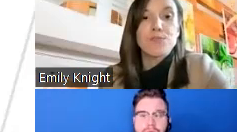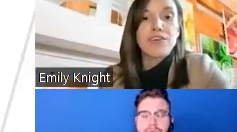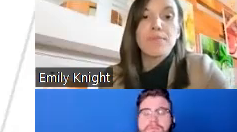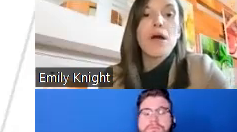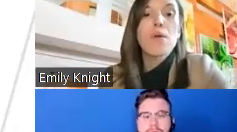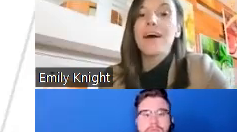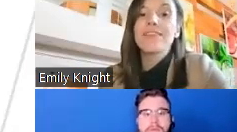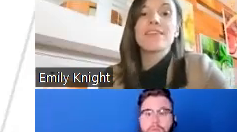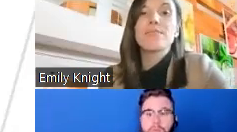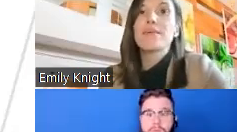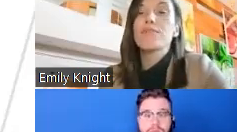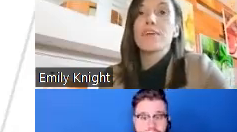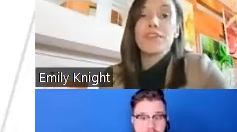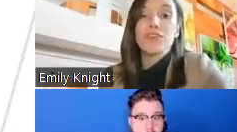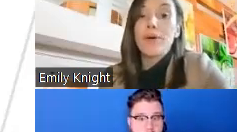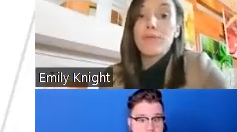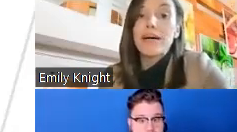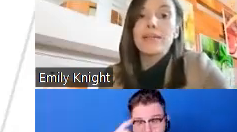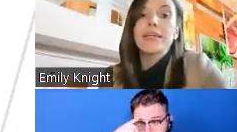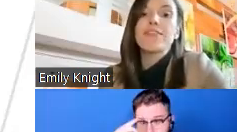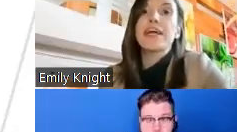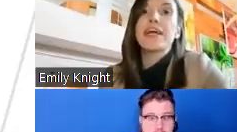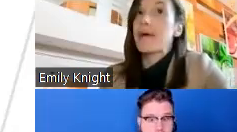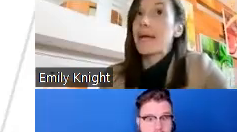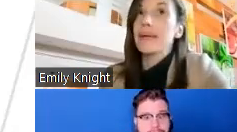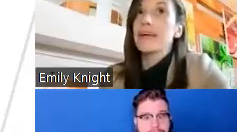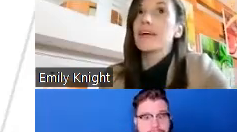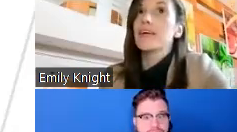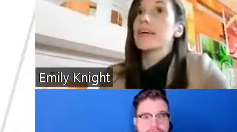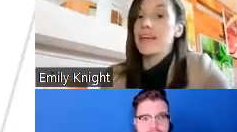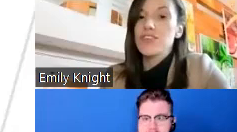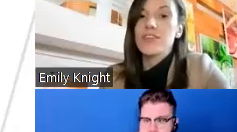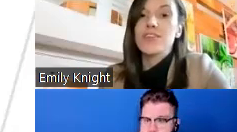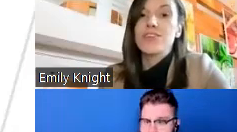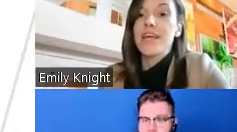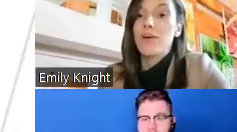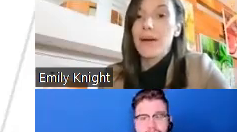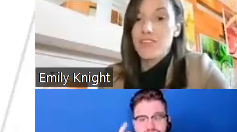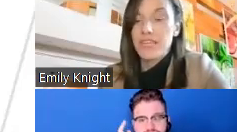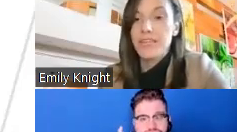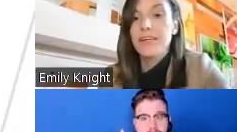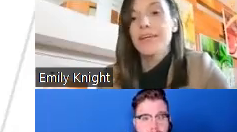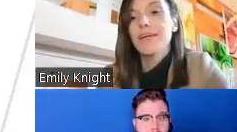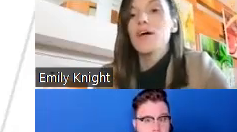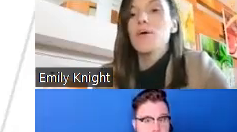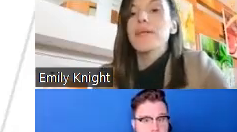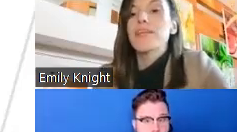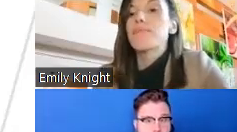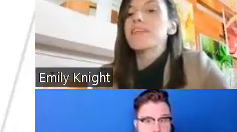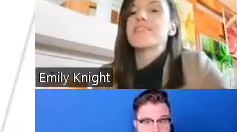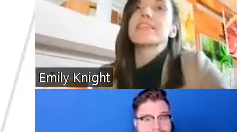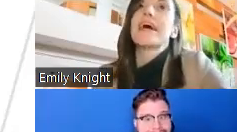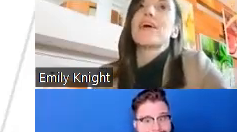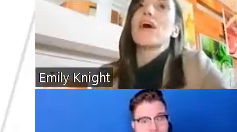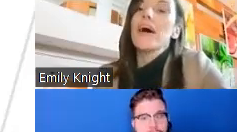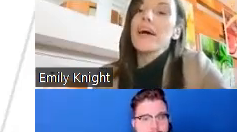autism spectrum process the body movement of others quite well if they are paying attention to that question, but their